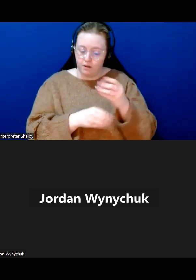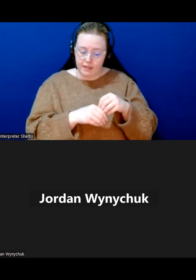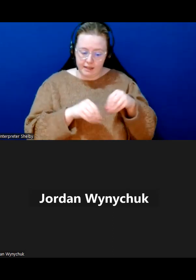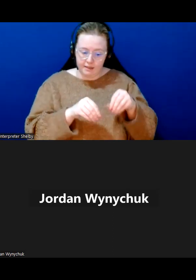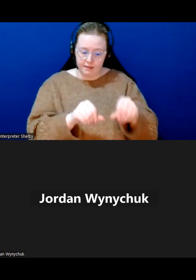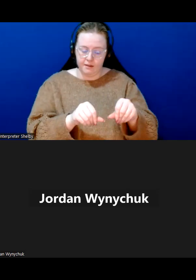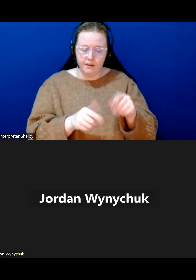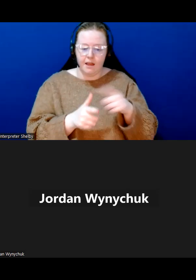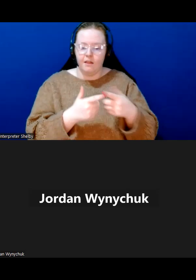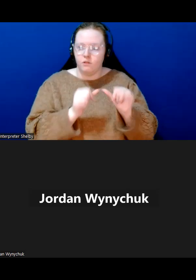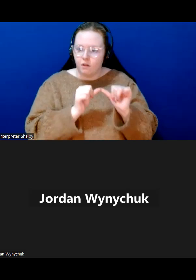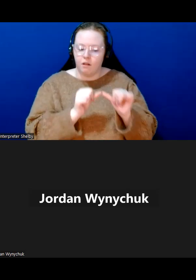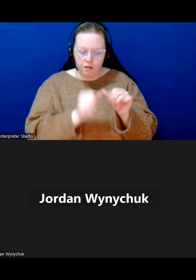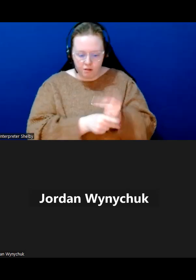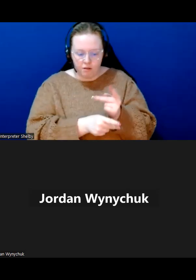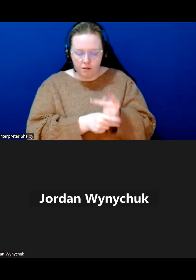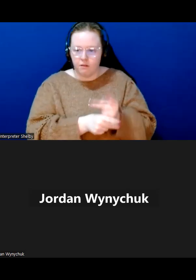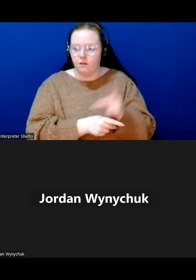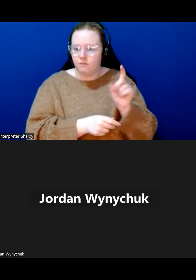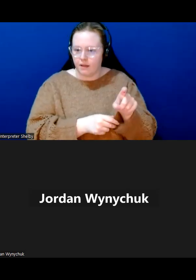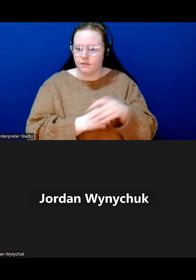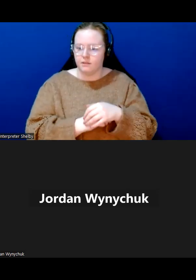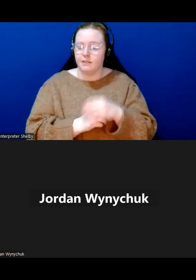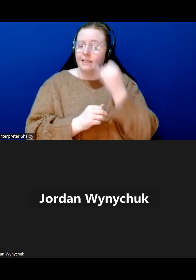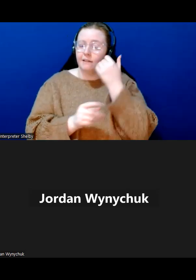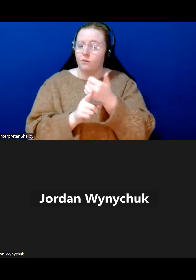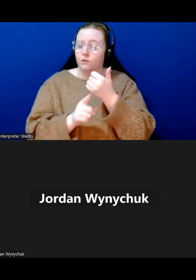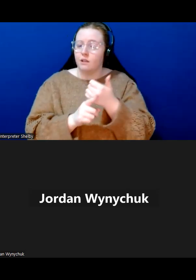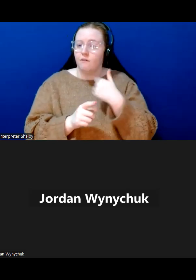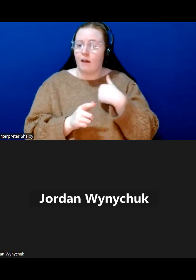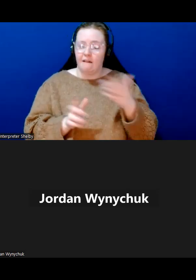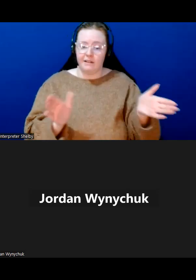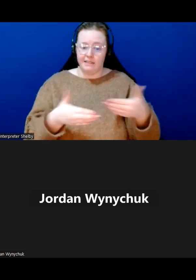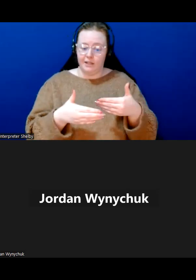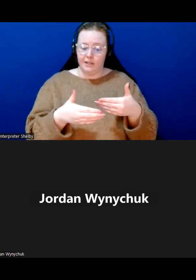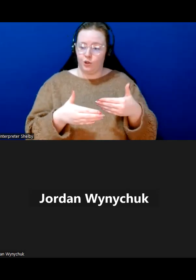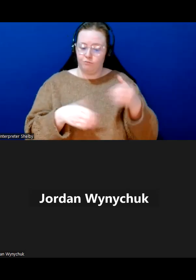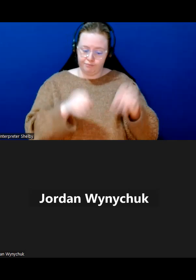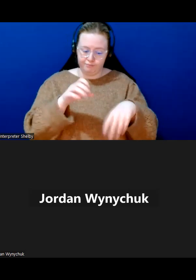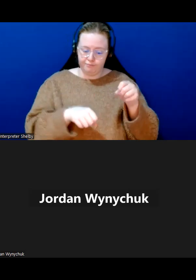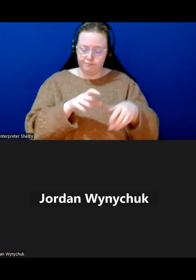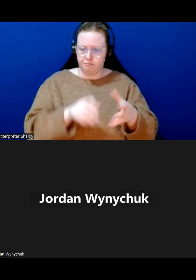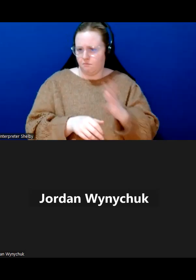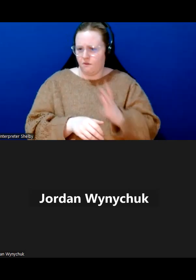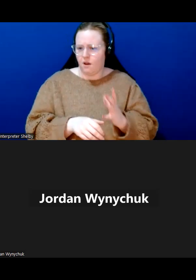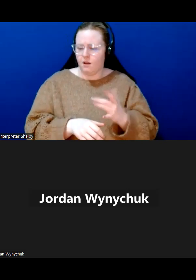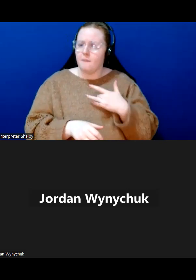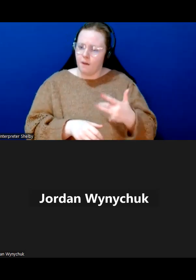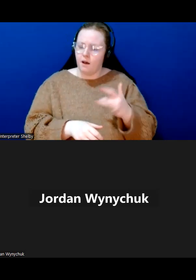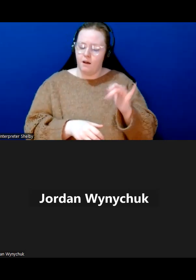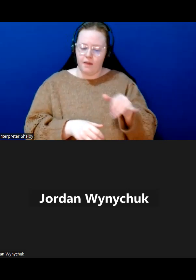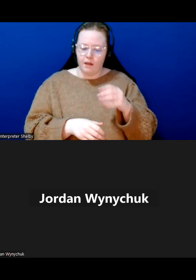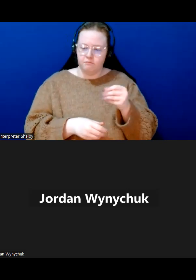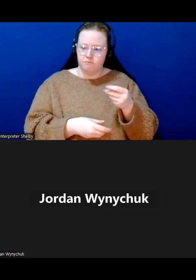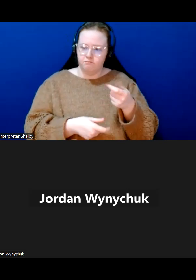maintenance. So this isn't as big of a deal if you're doing container gardening, because often that soil is just recycled at the end of the year.